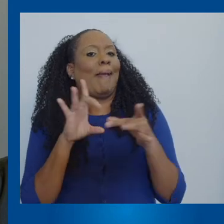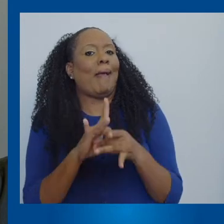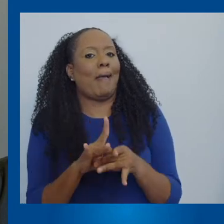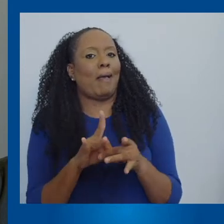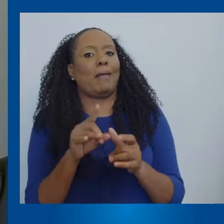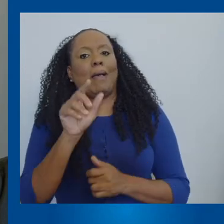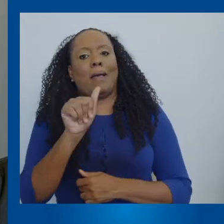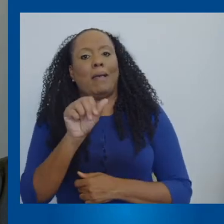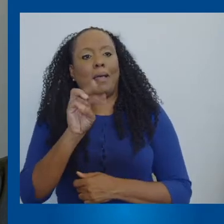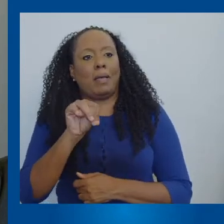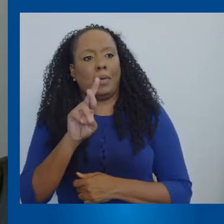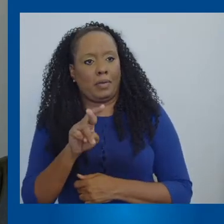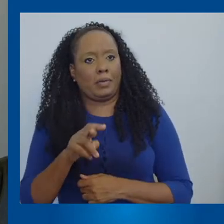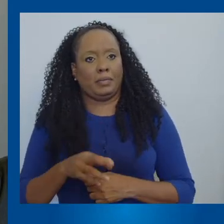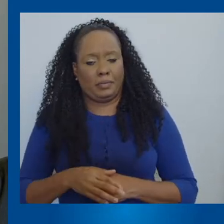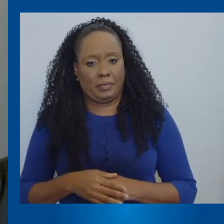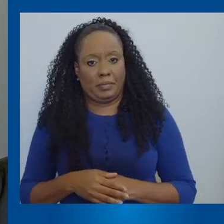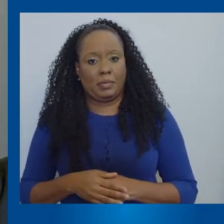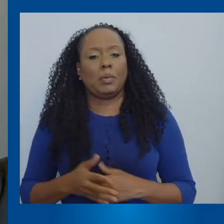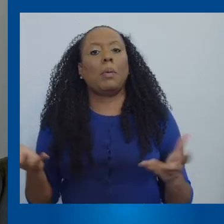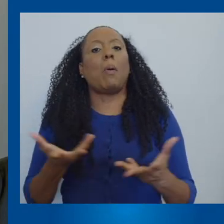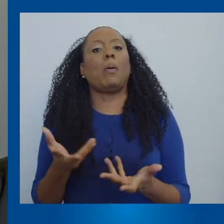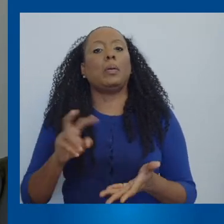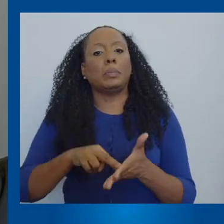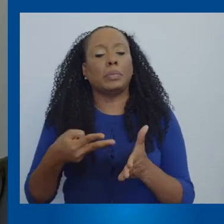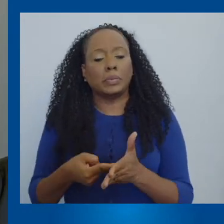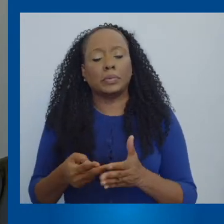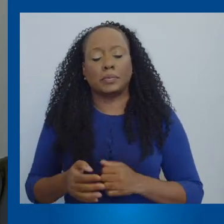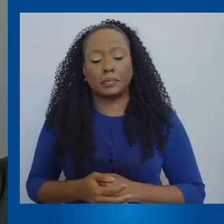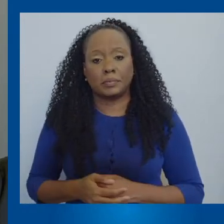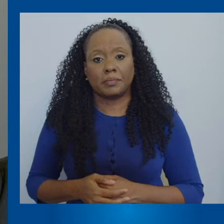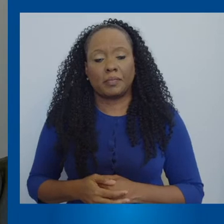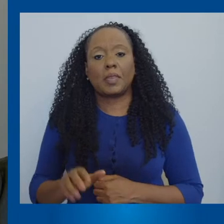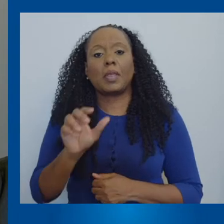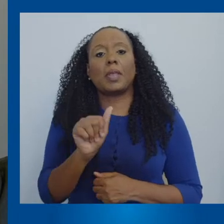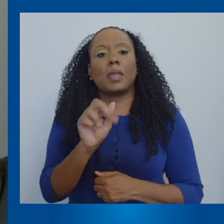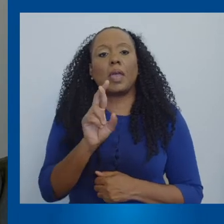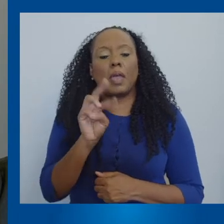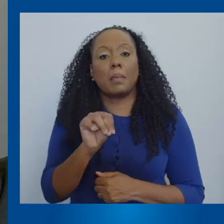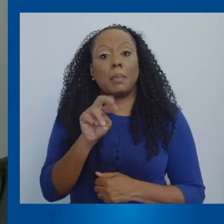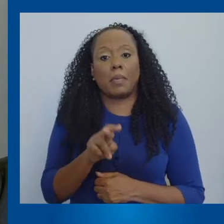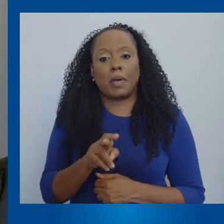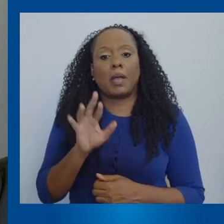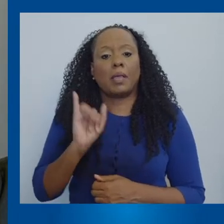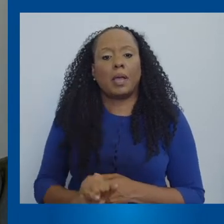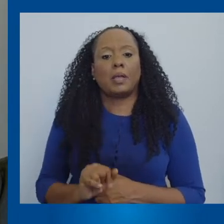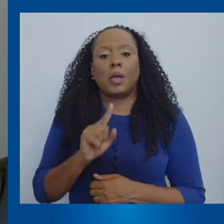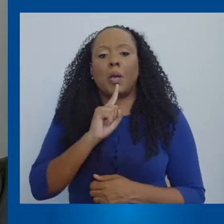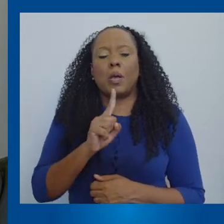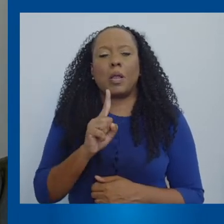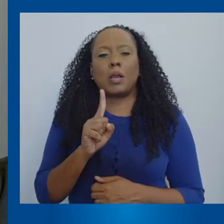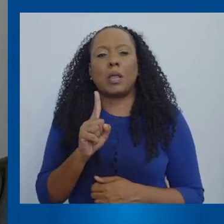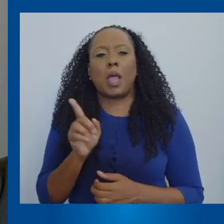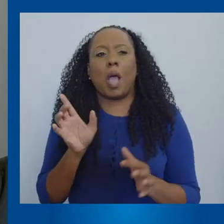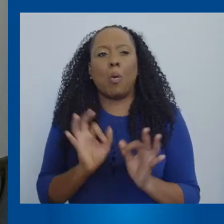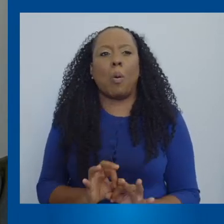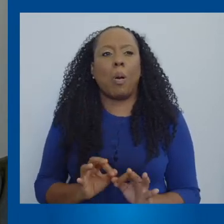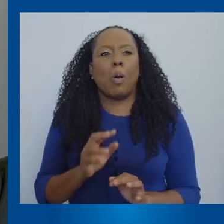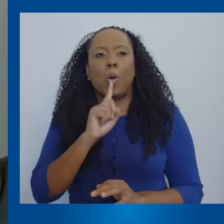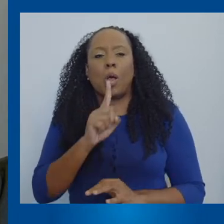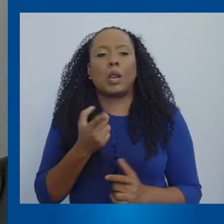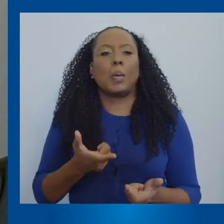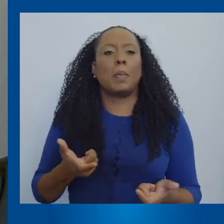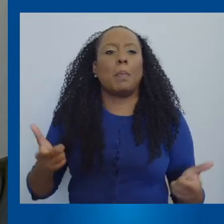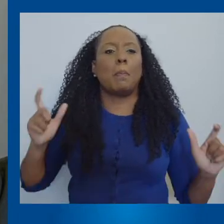antimicrobial resistance. That places that as the one of the leading causes of deaths today. But